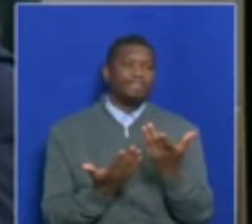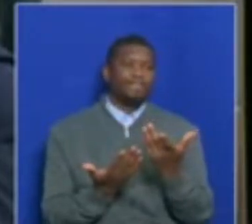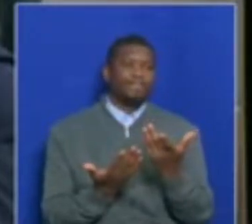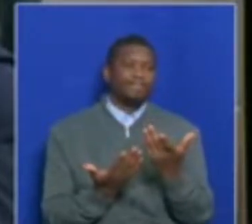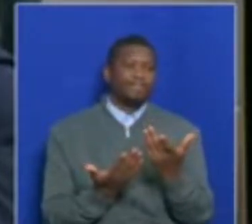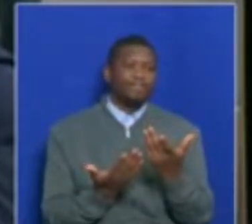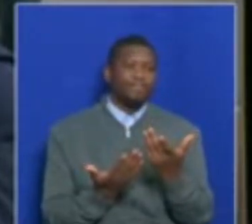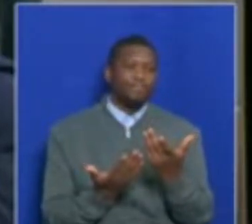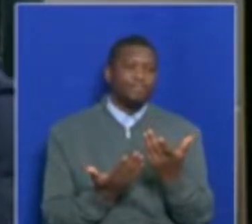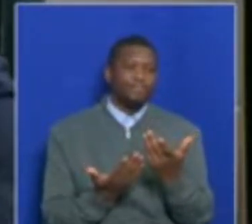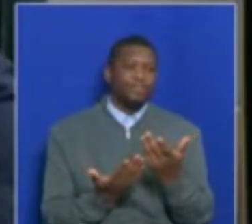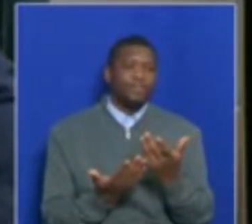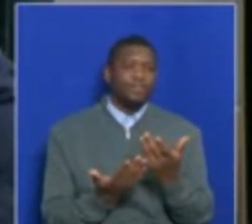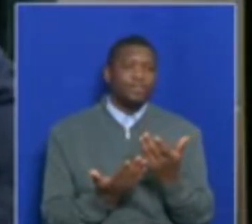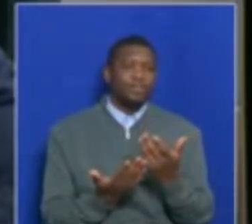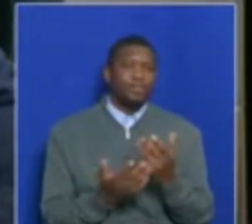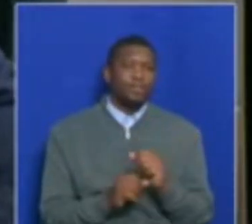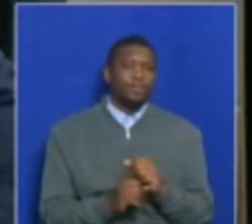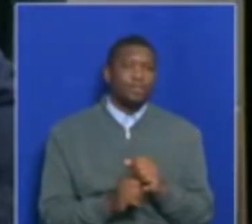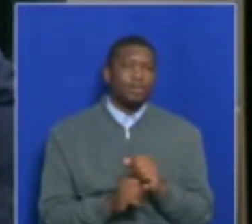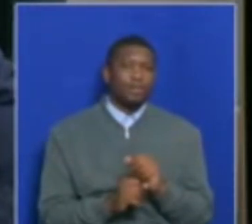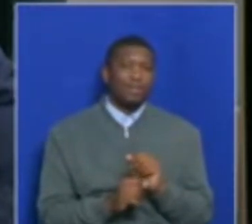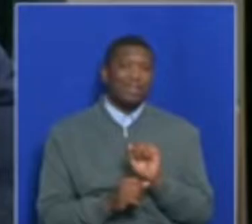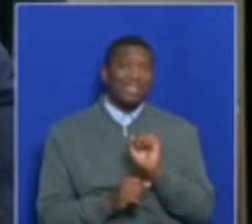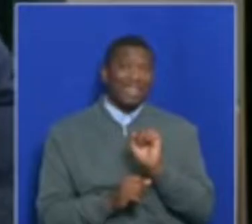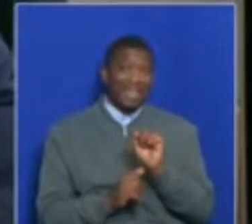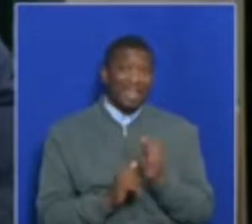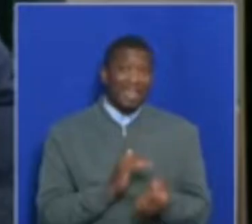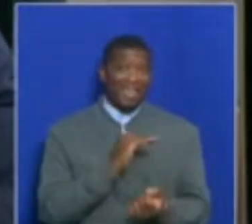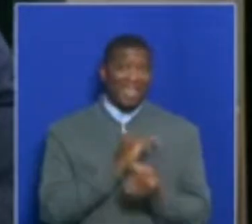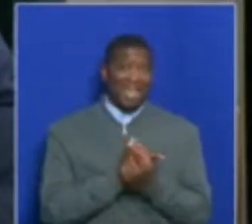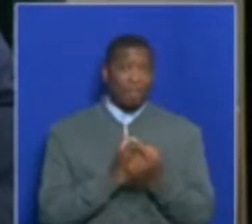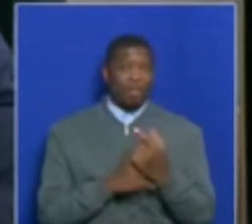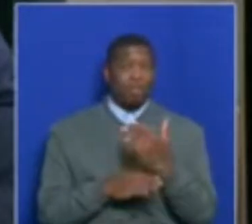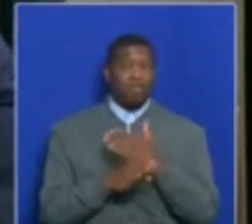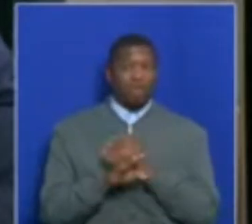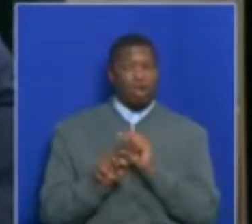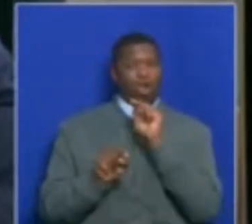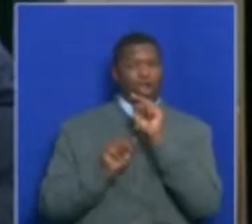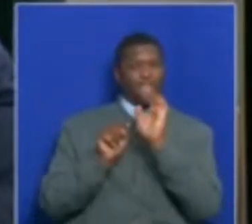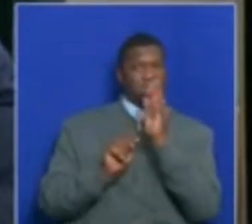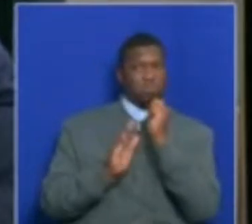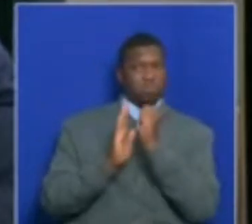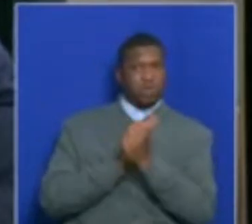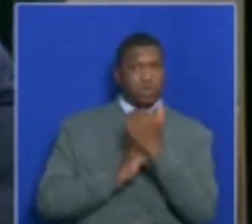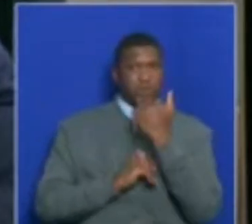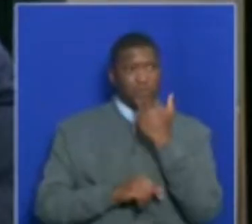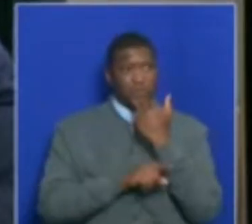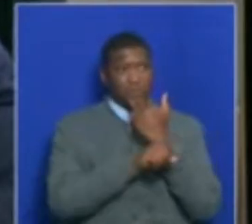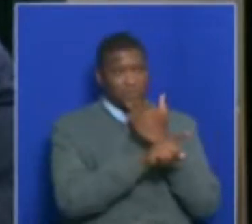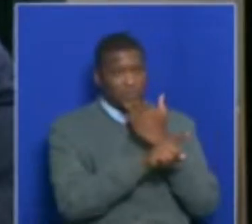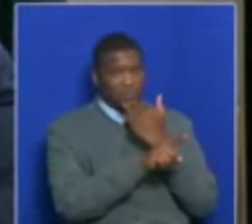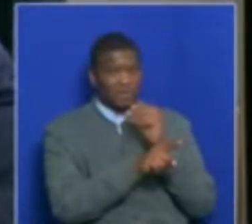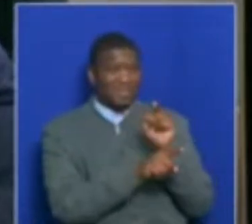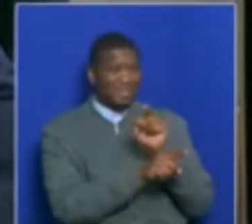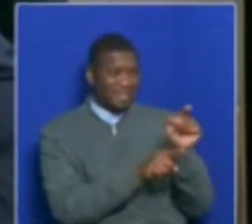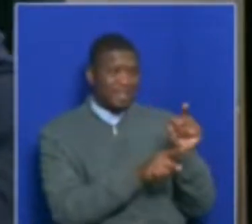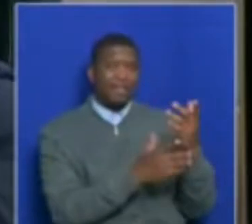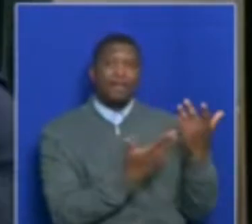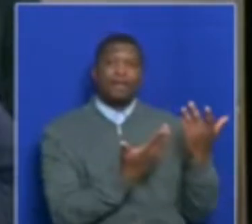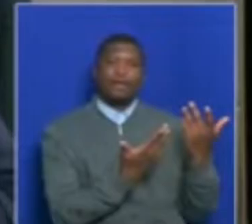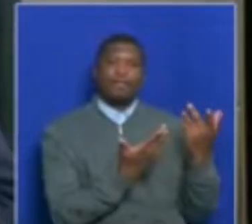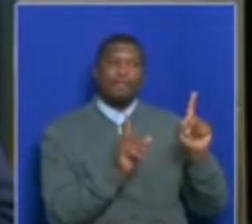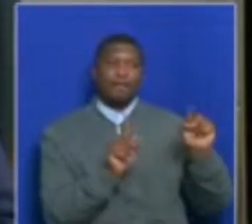were made by rival taxi owners. You are mentioning that for the first time in response to my question. In paragraph